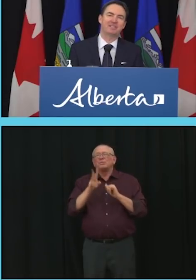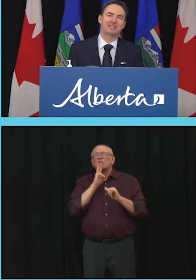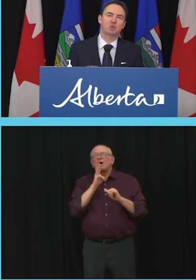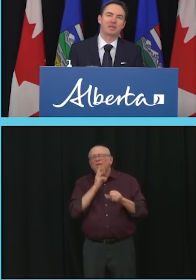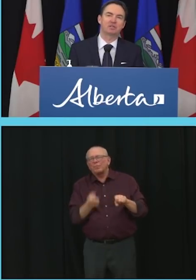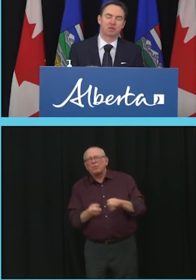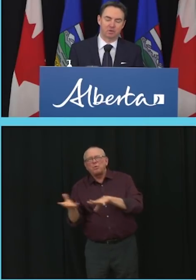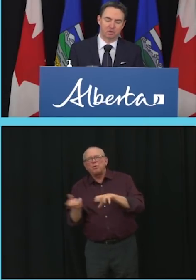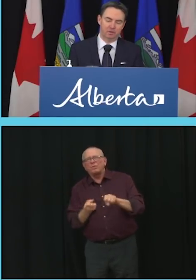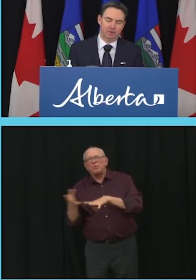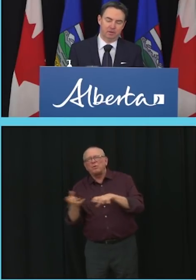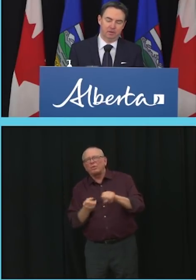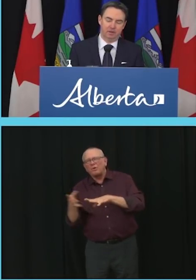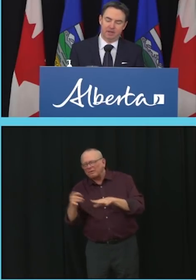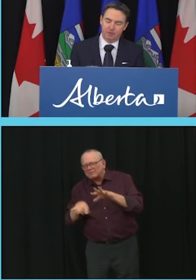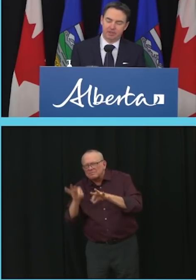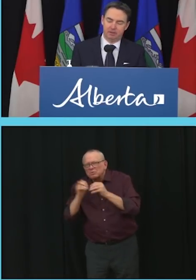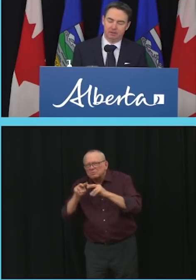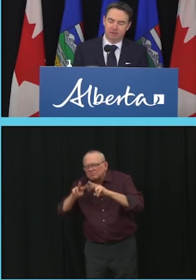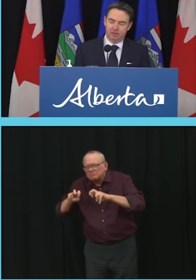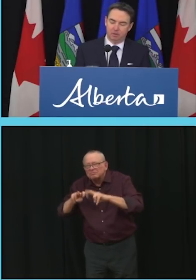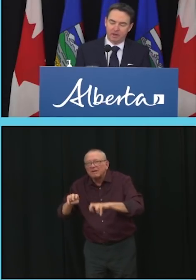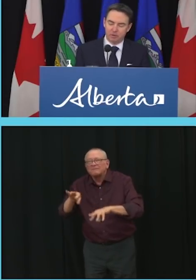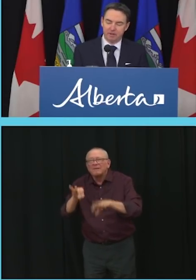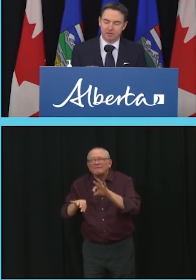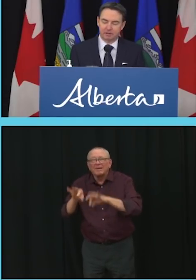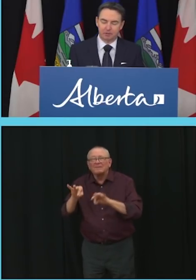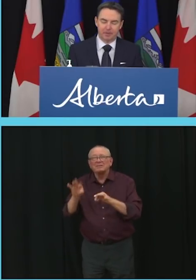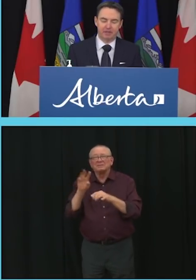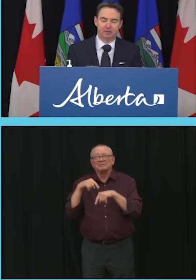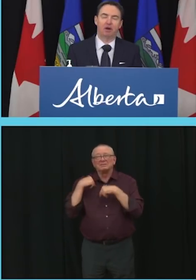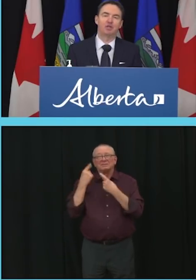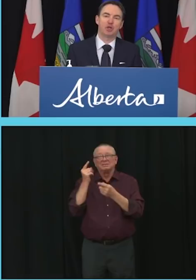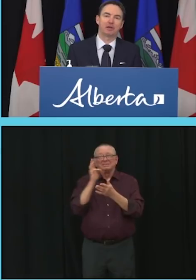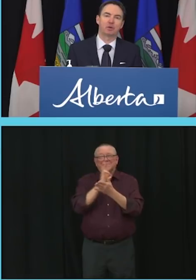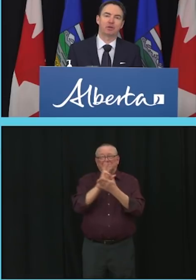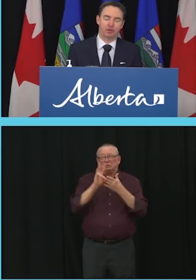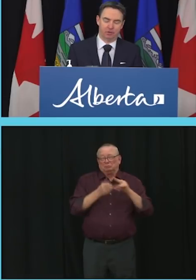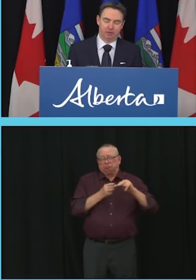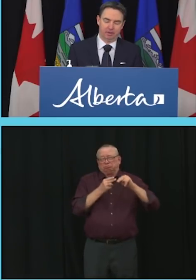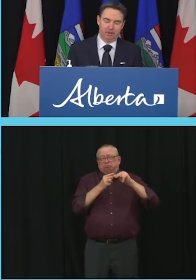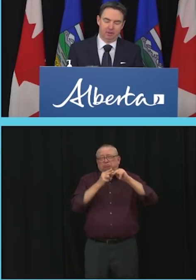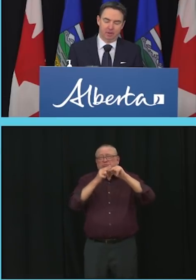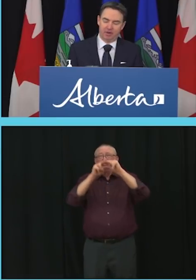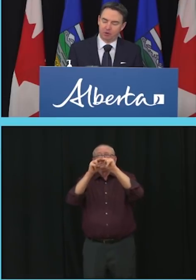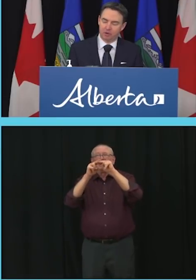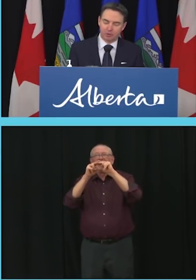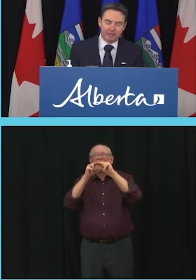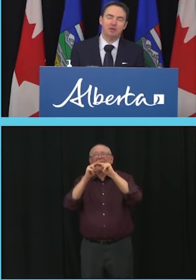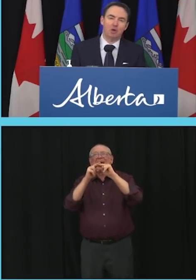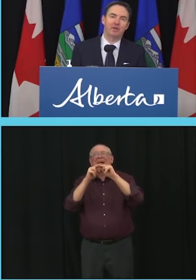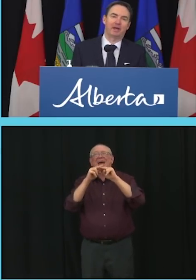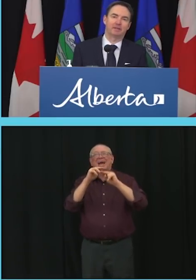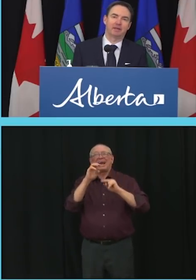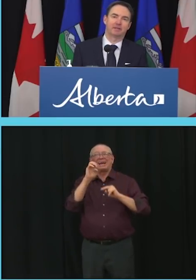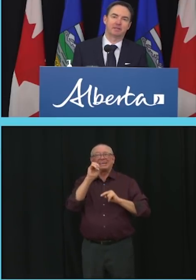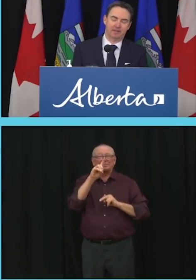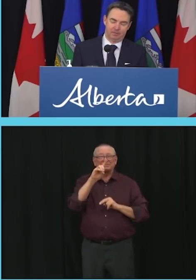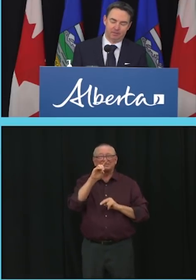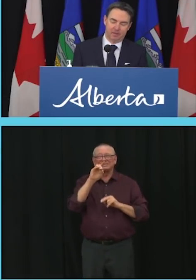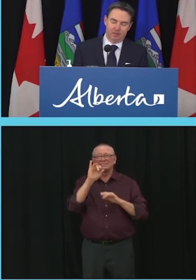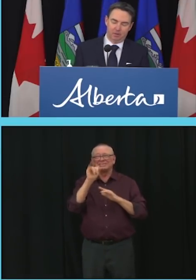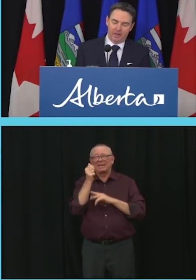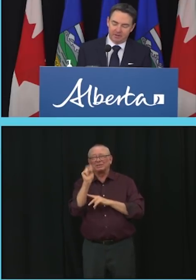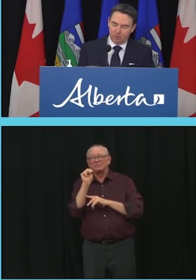about 6 weeks ago. In Edmonton, the wastewater signal peaked on January 3rd. But of course, we didn't know that at the